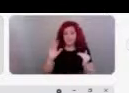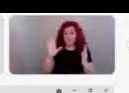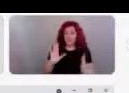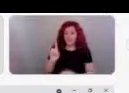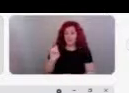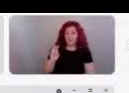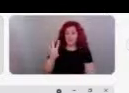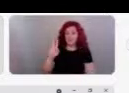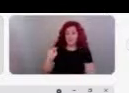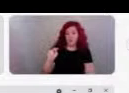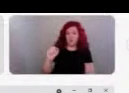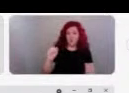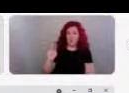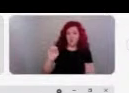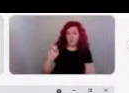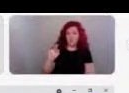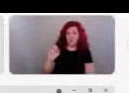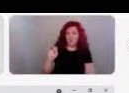don eminem